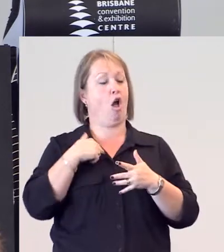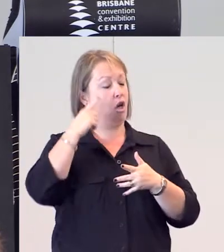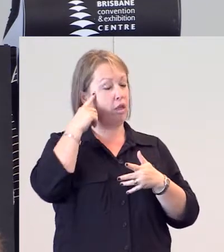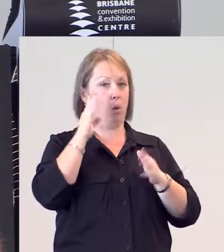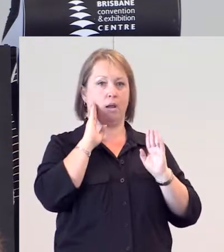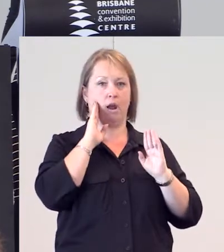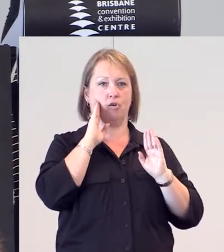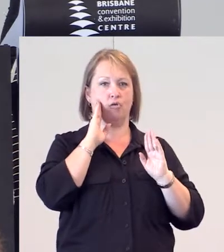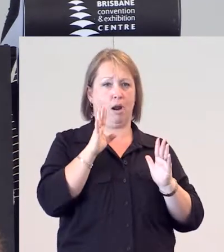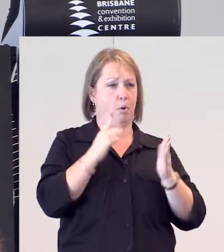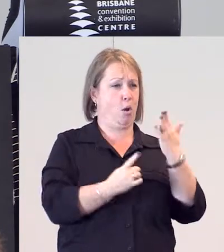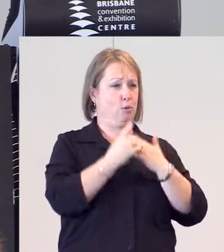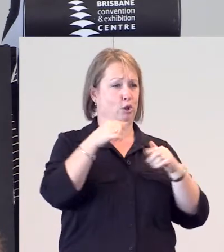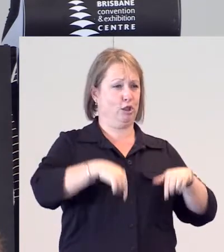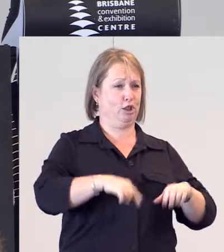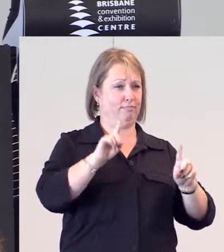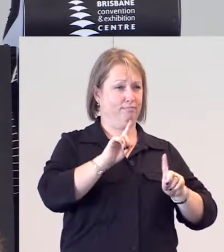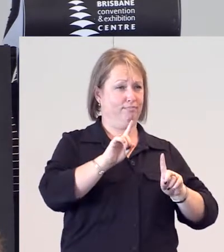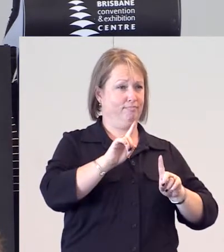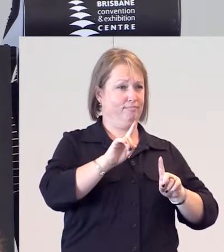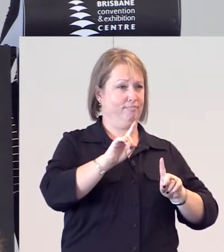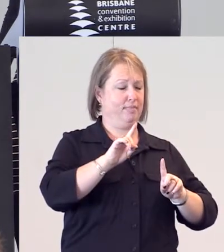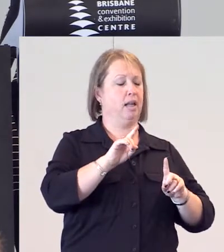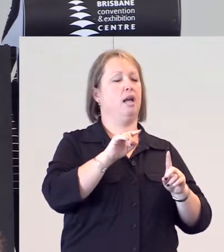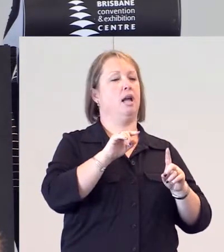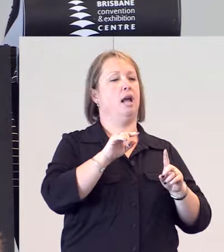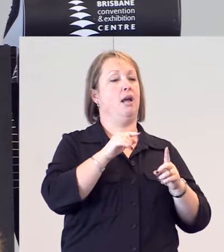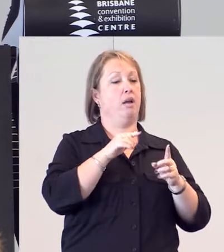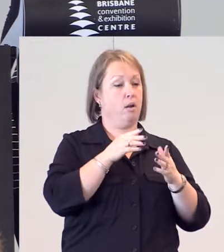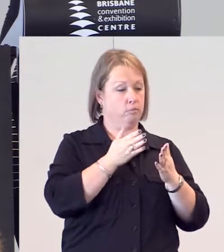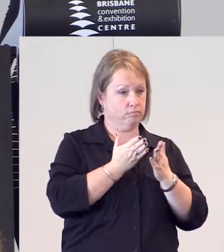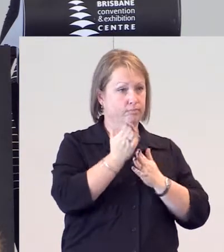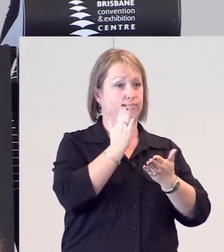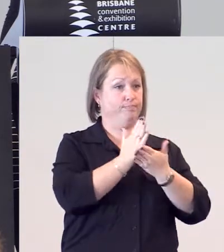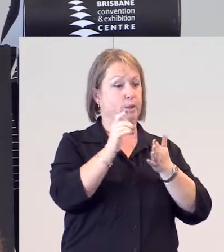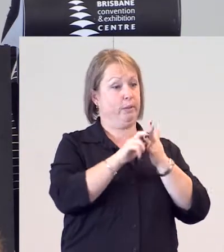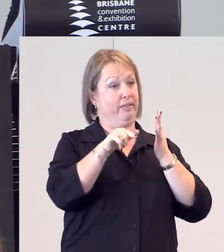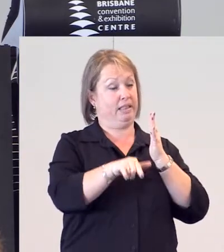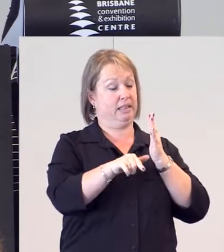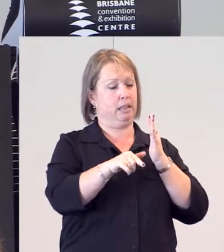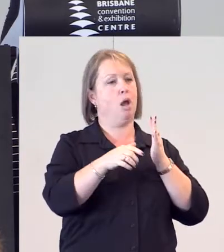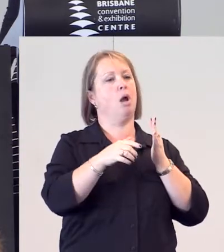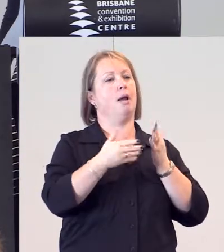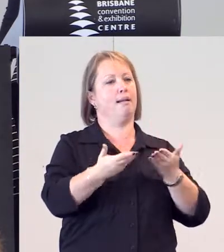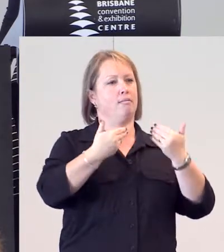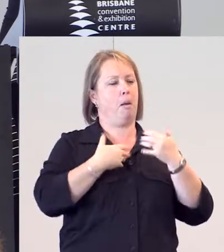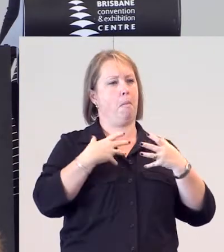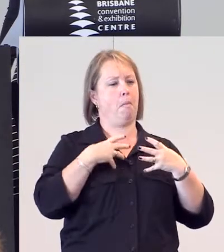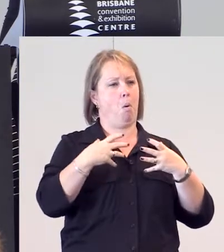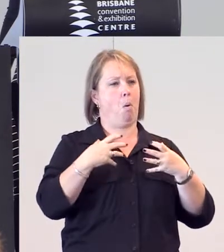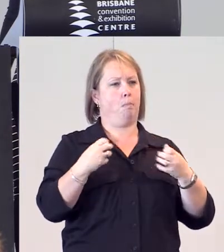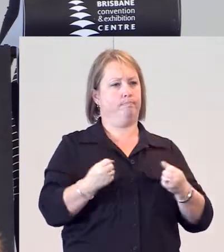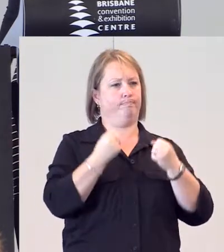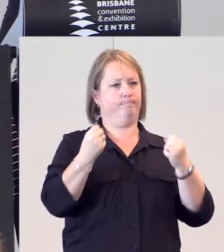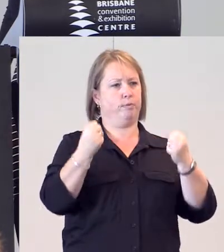opportunity to be able to do this, and by doing so, have a much stronger influence about ways